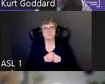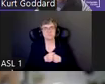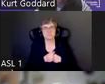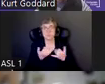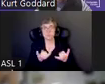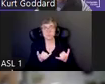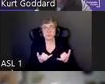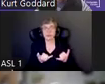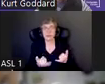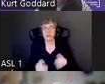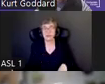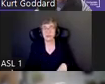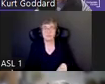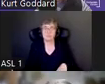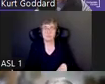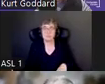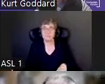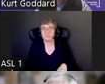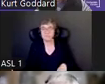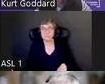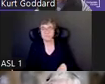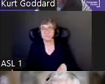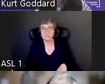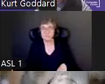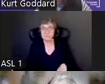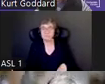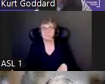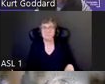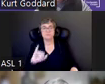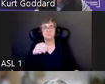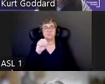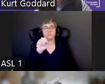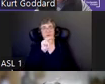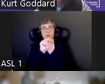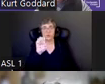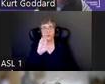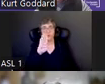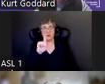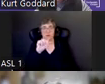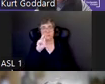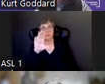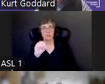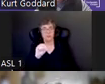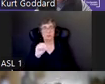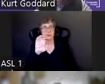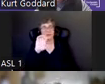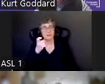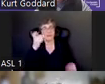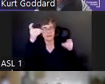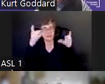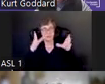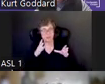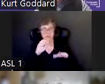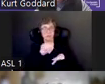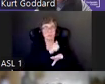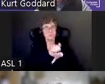us for this great panel today is Joanne Blinko, who is the Executive Director of the Alberta Elder Abuse Awareness